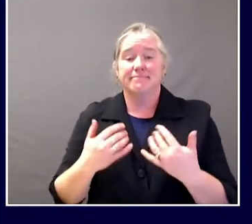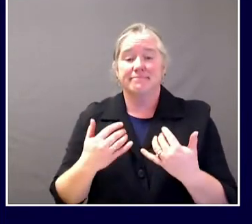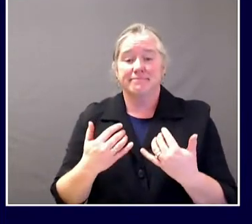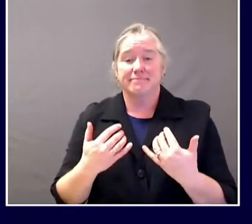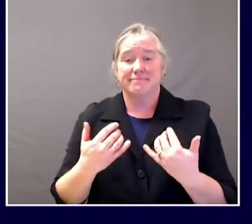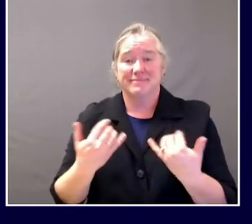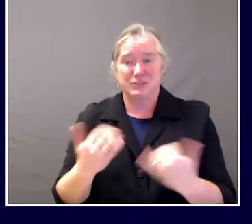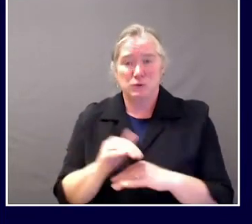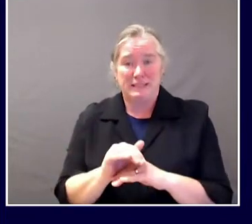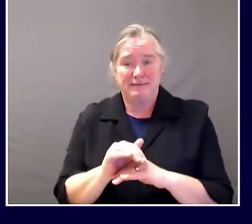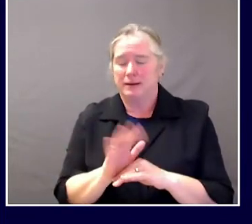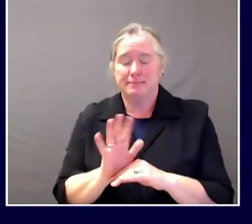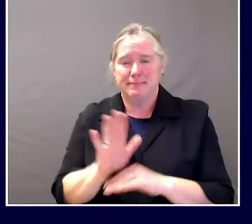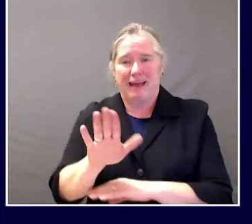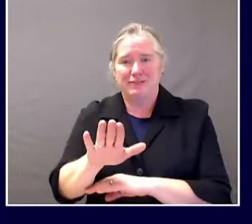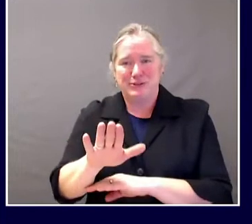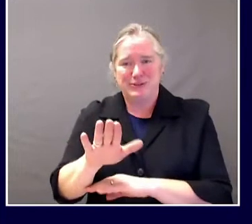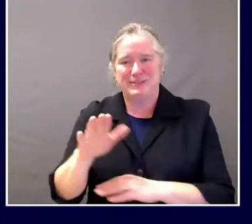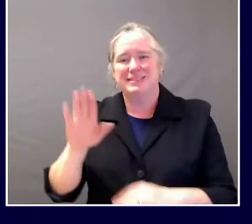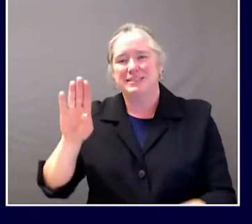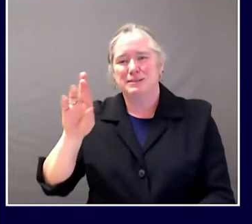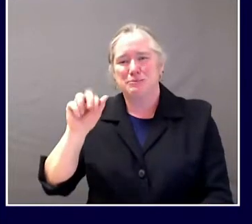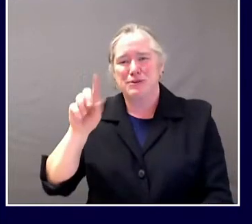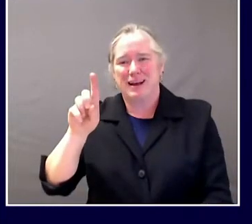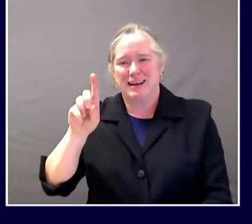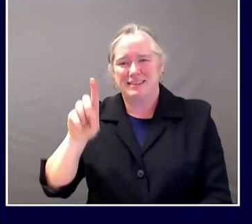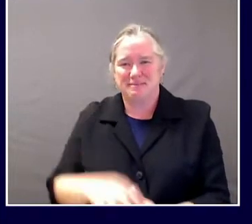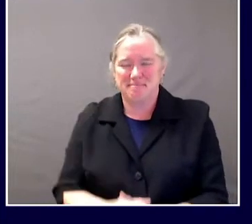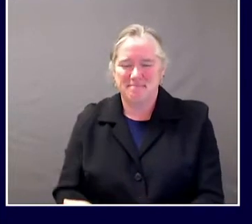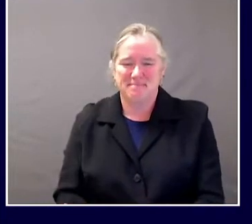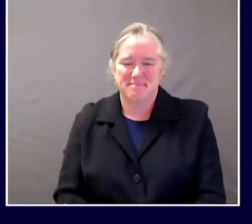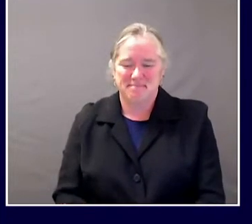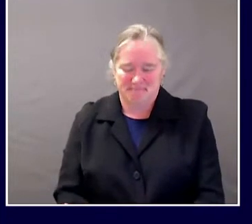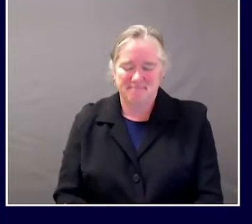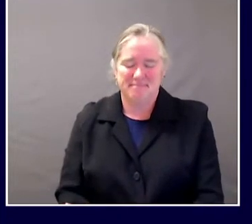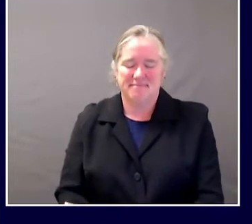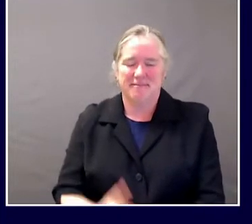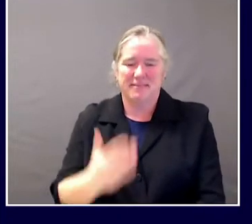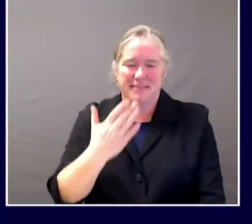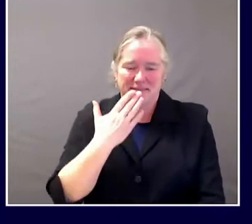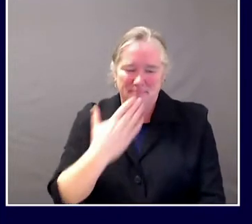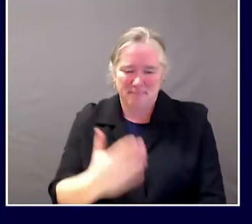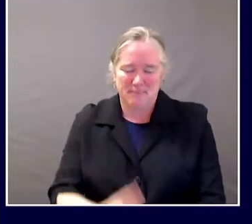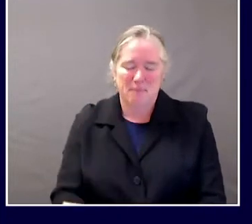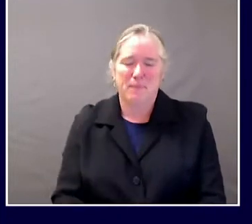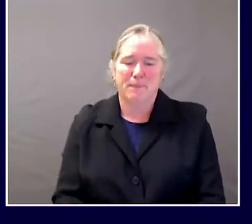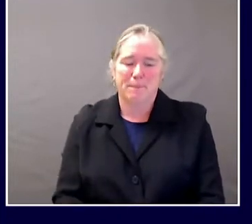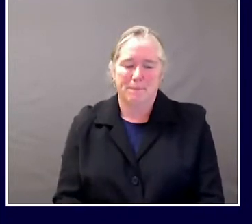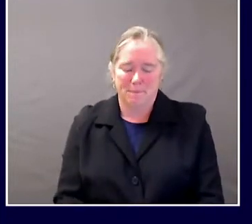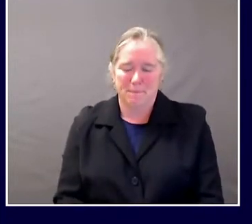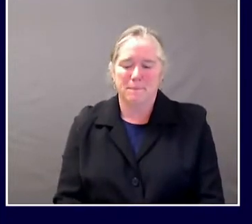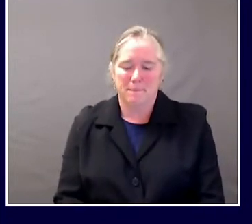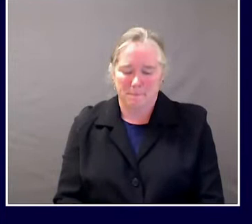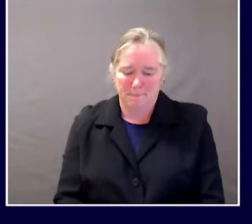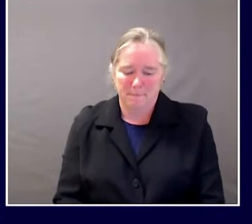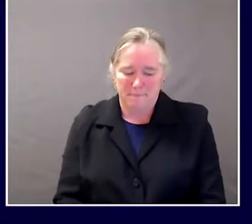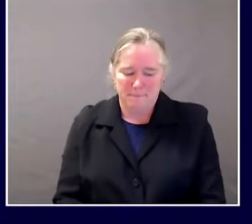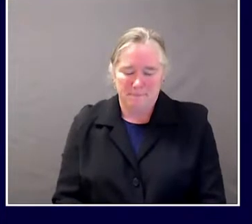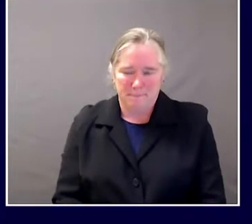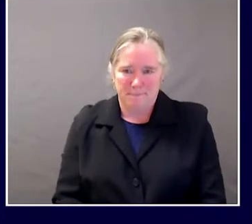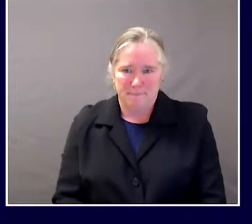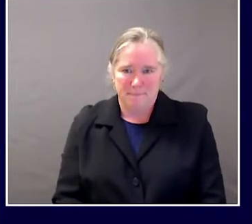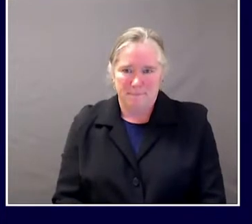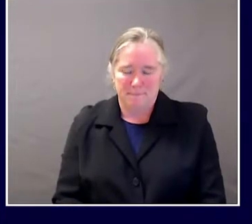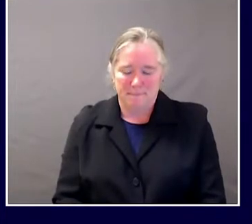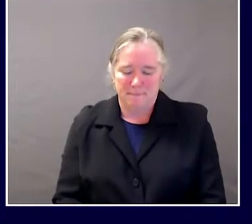afternoon is Brad Rogers. Here we go, Mike. Dr. Shah, are there many cases in Maine